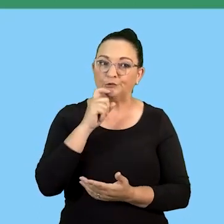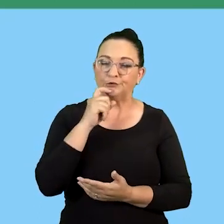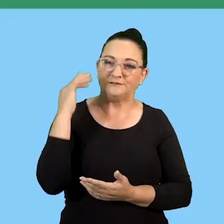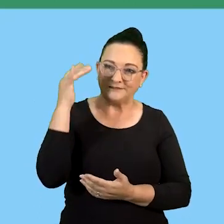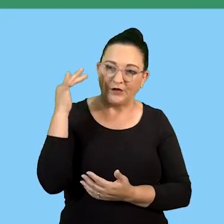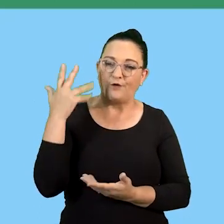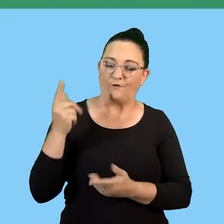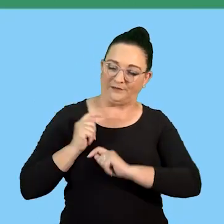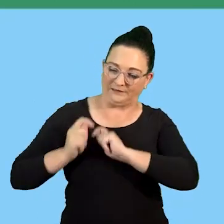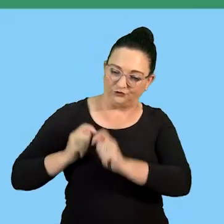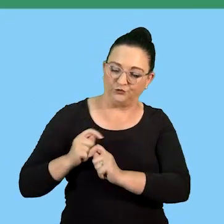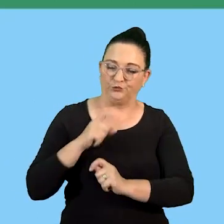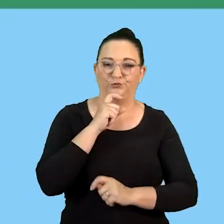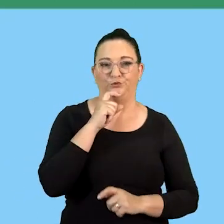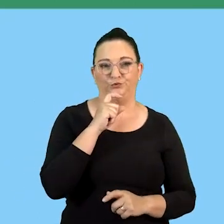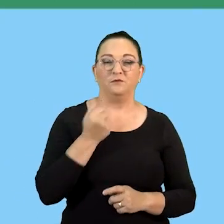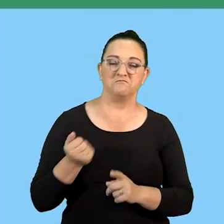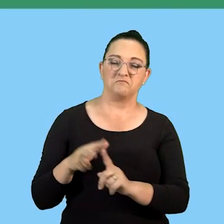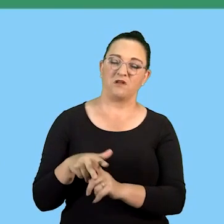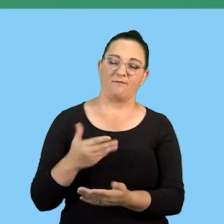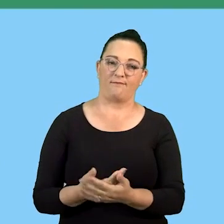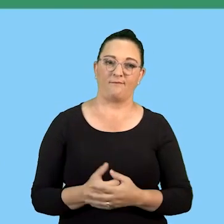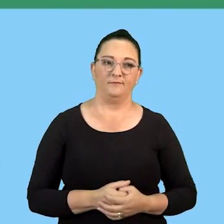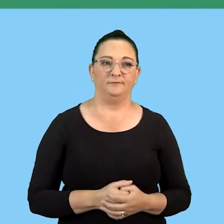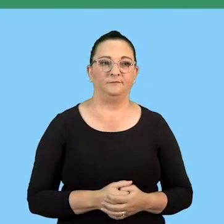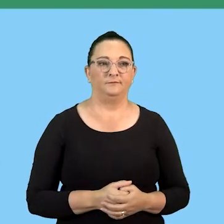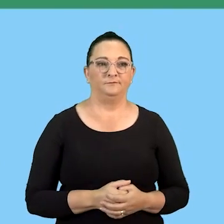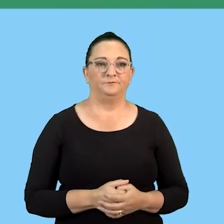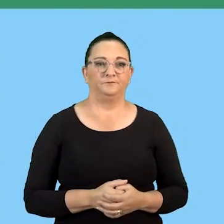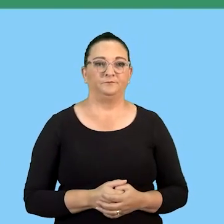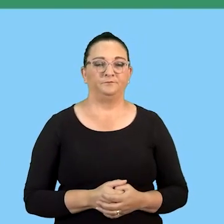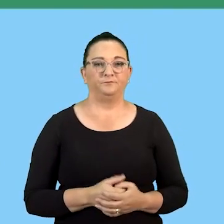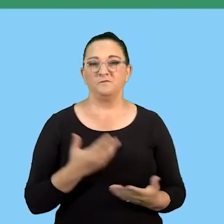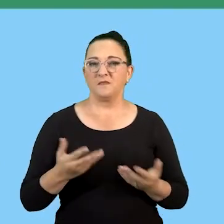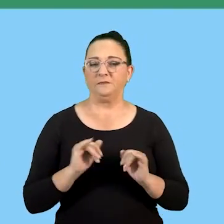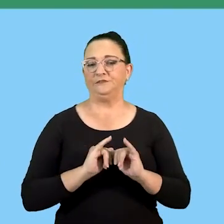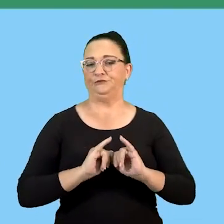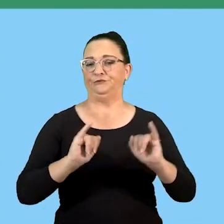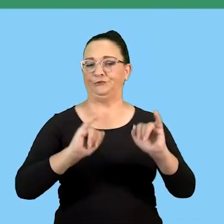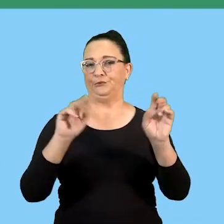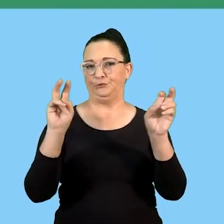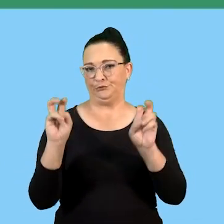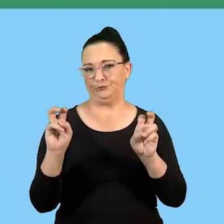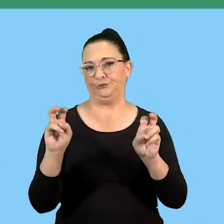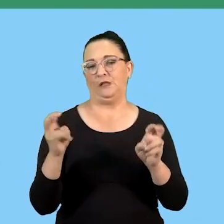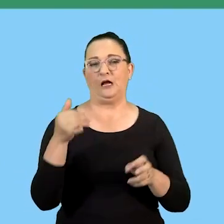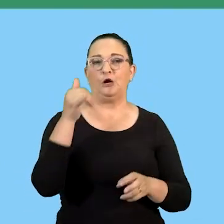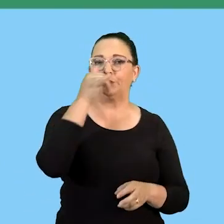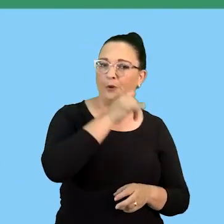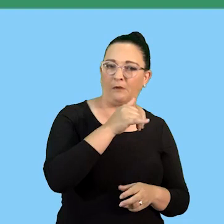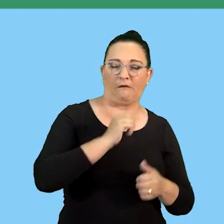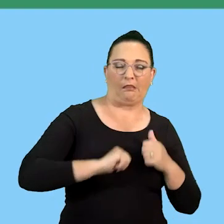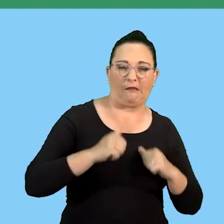this conflict or this theory can now be applied. Dealing with serious issues, for example, criminal activities, that's